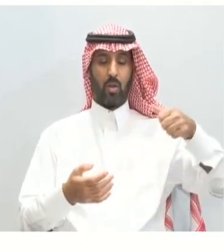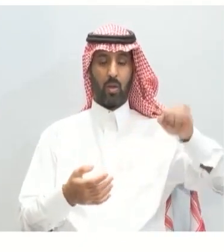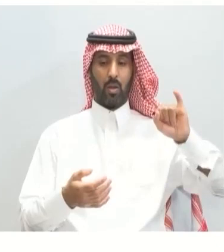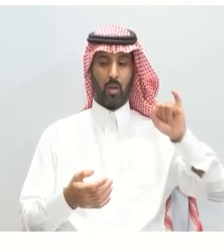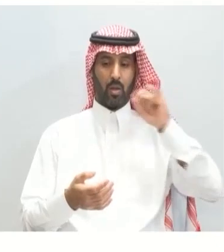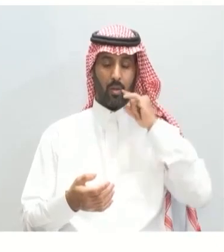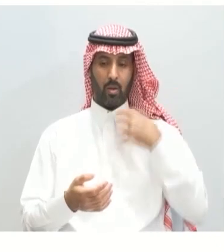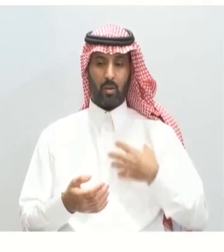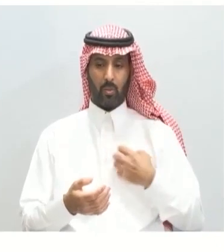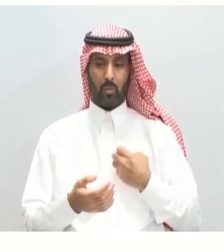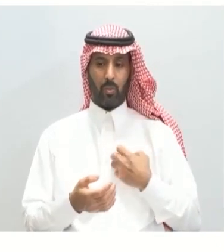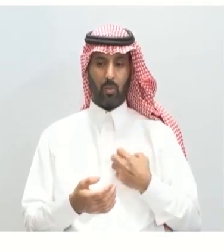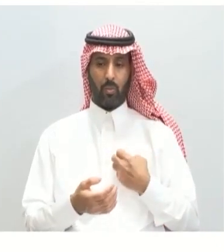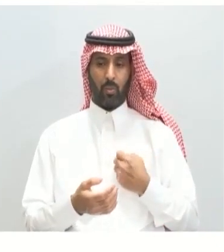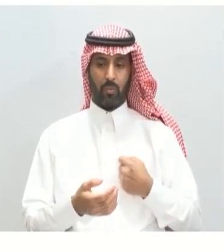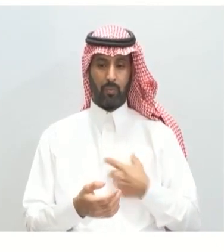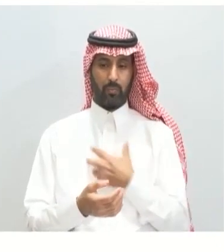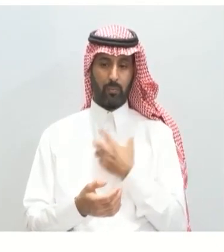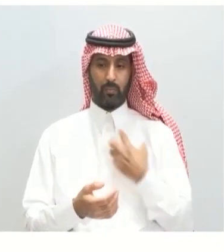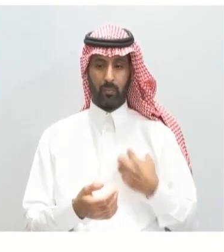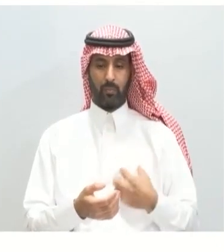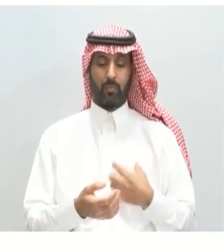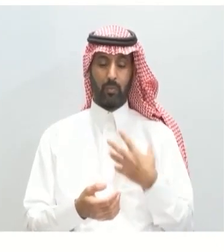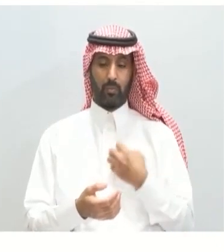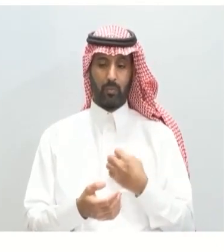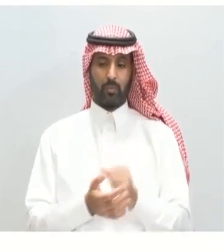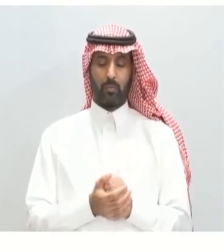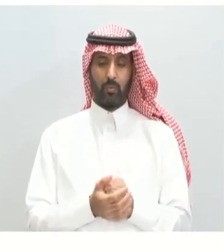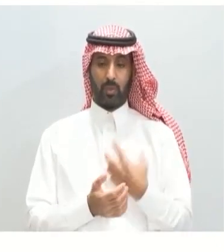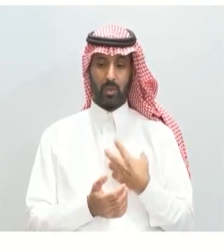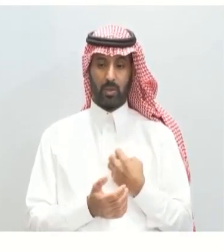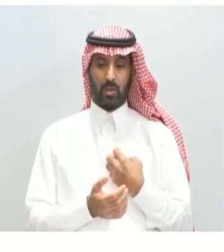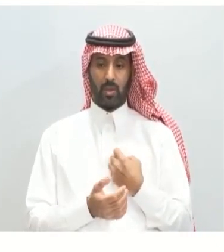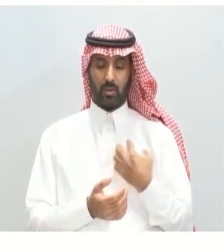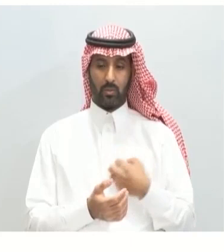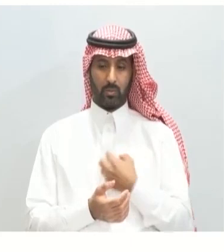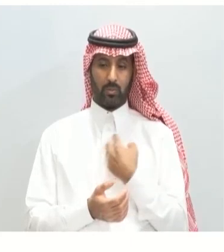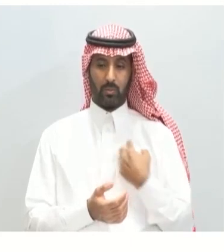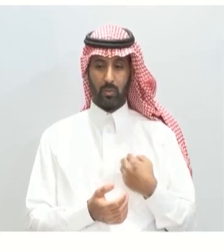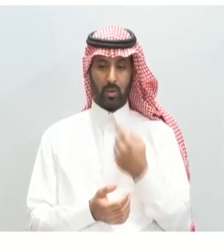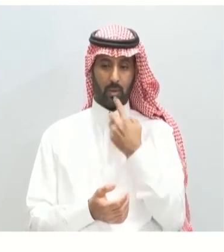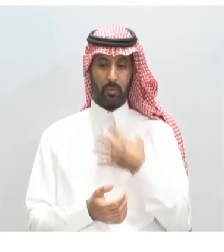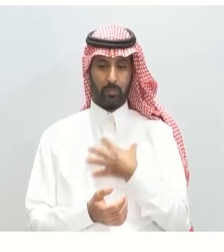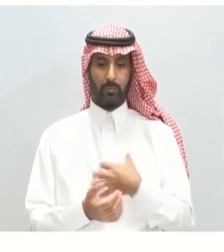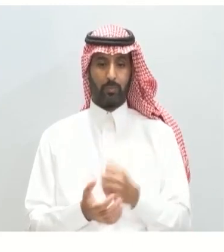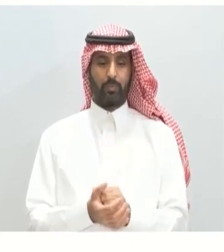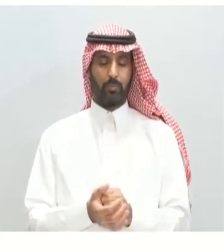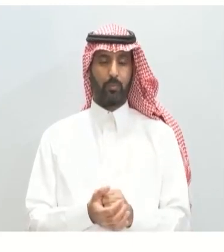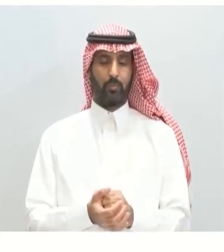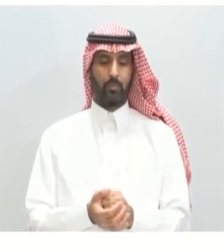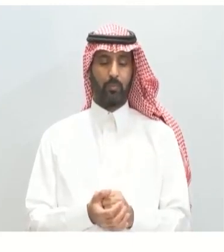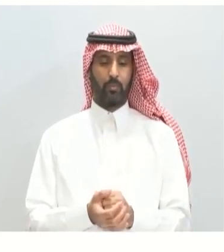blood vessels. The last one here, letter I, involving the heart and blood vessels. Very